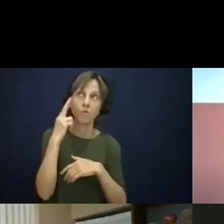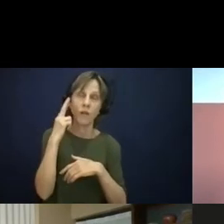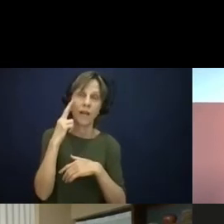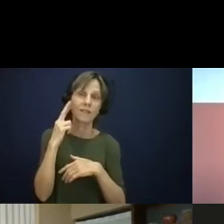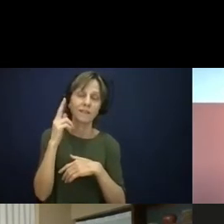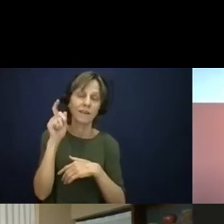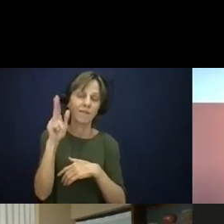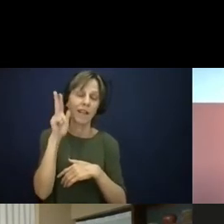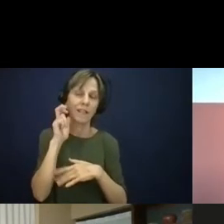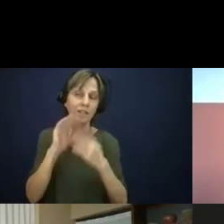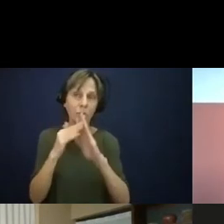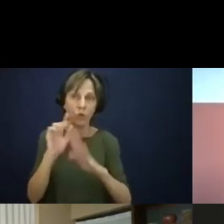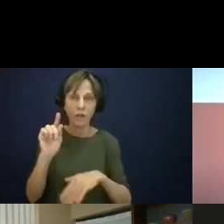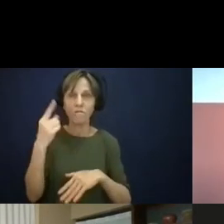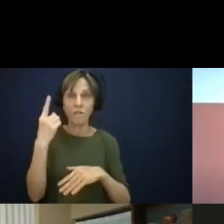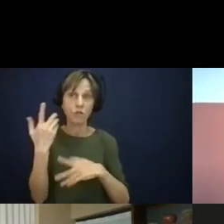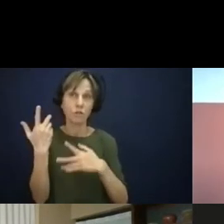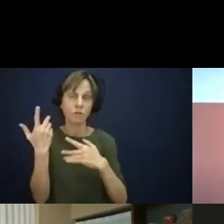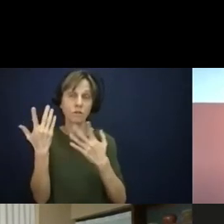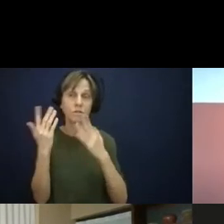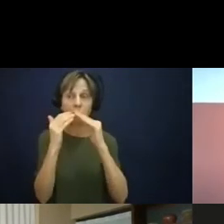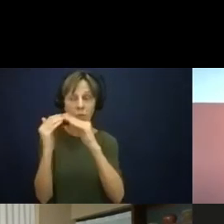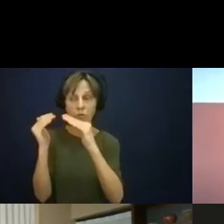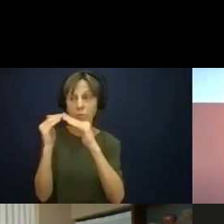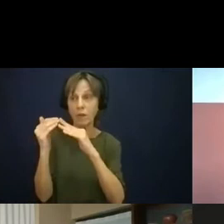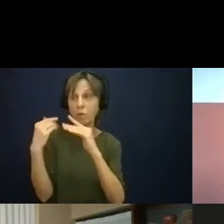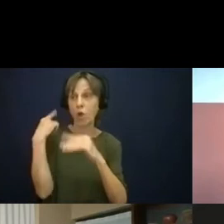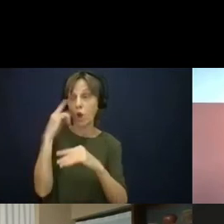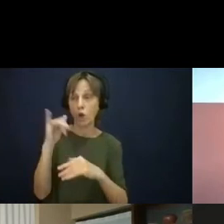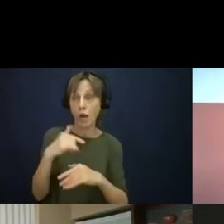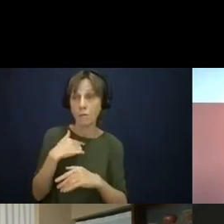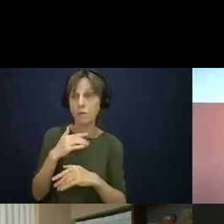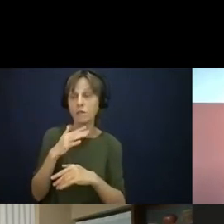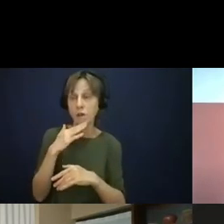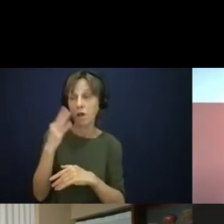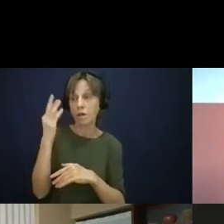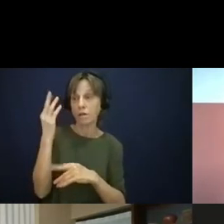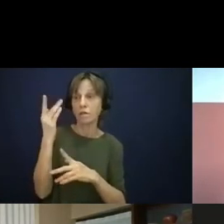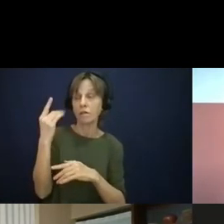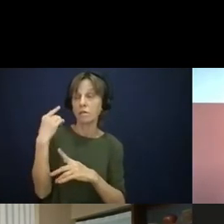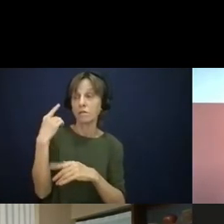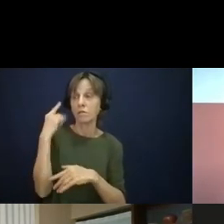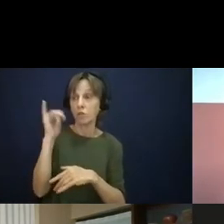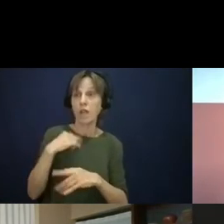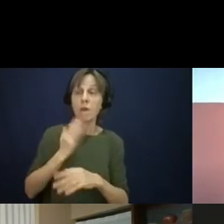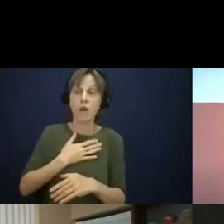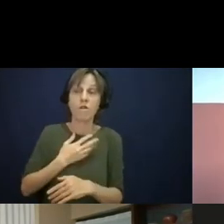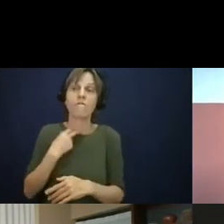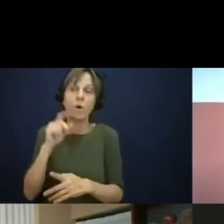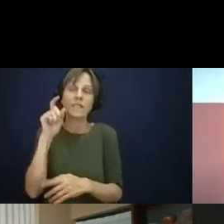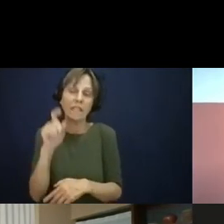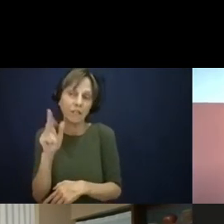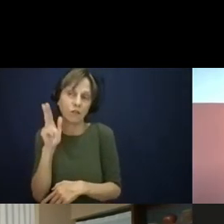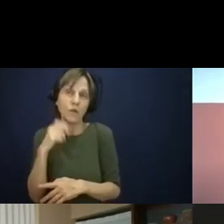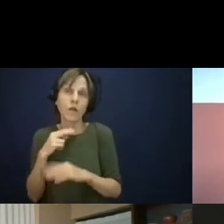first. Peers, people who look like me, talk and think like me, our voices need to be heard. And I use my stories and their